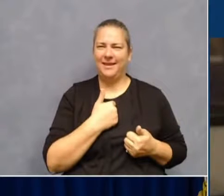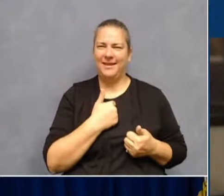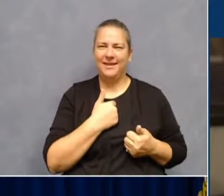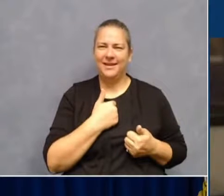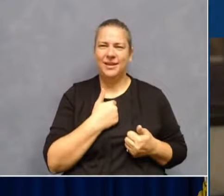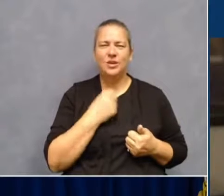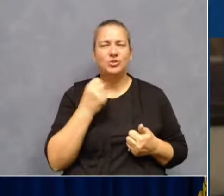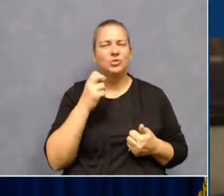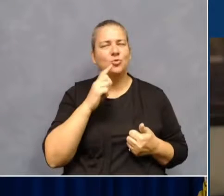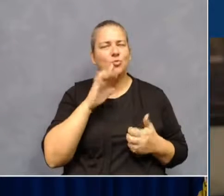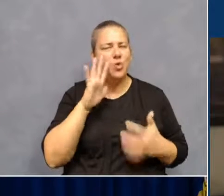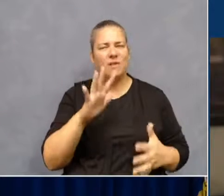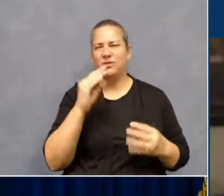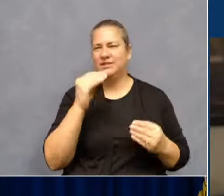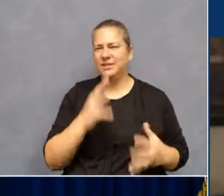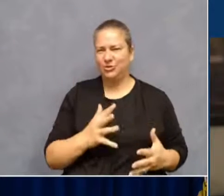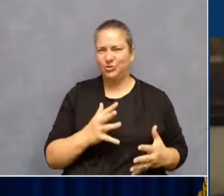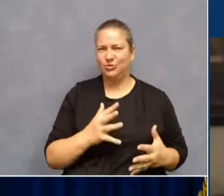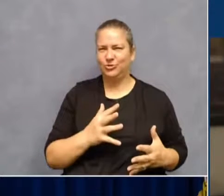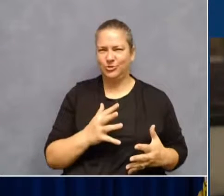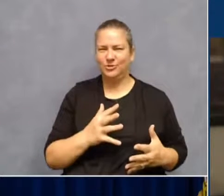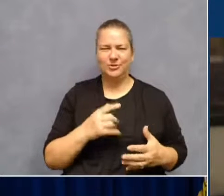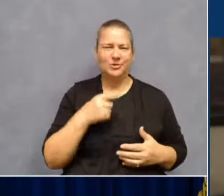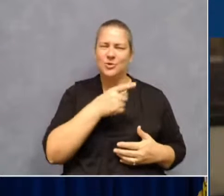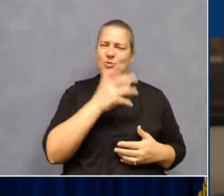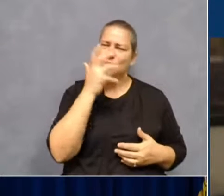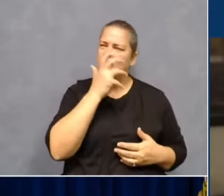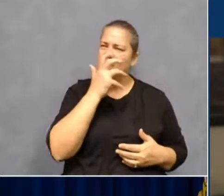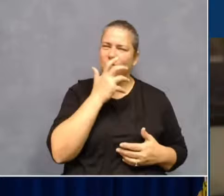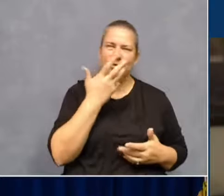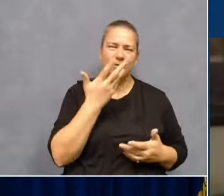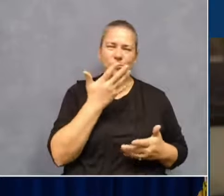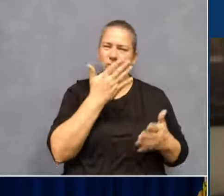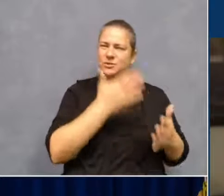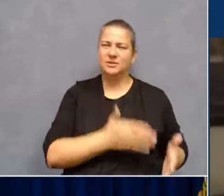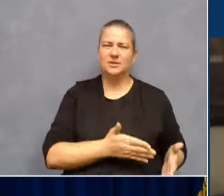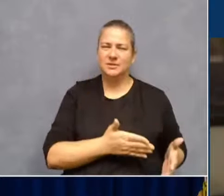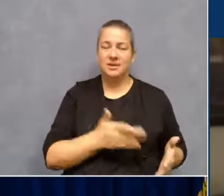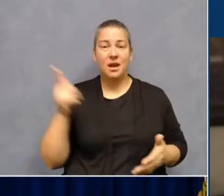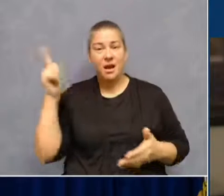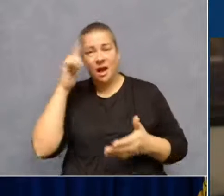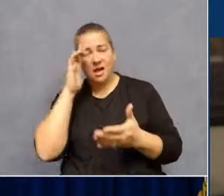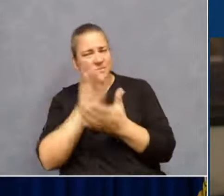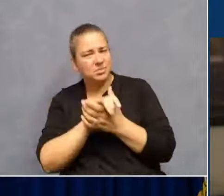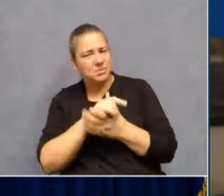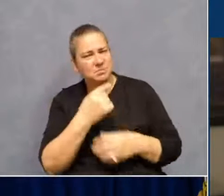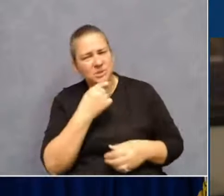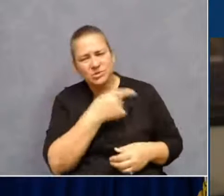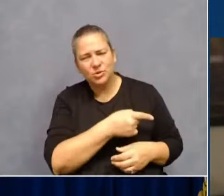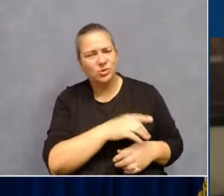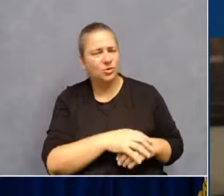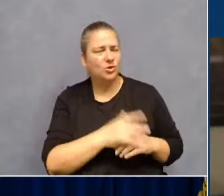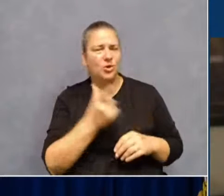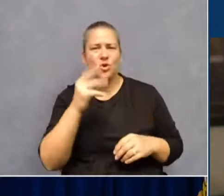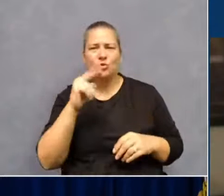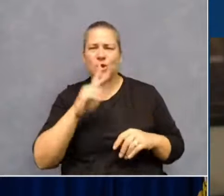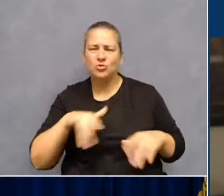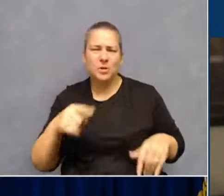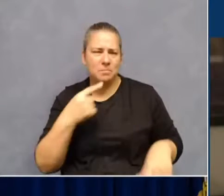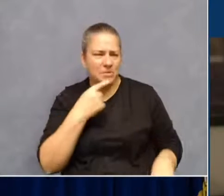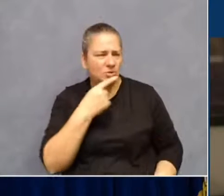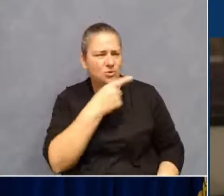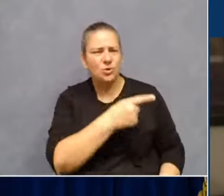and an amazing human being. She'll be missed by him, their children, and her grandchildren, as well as the students she